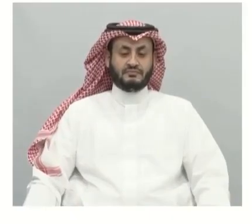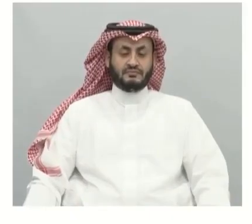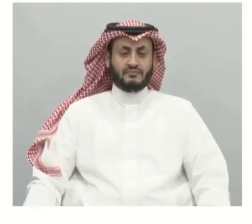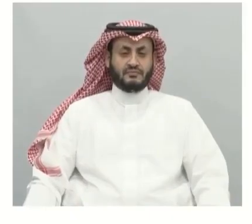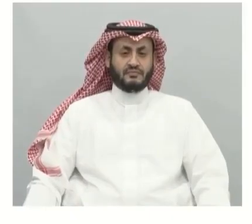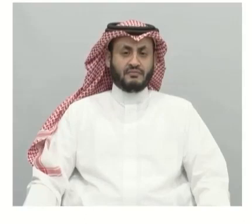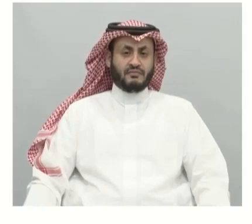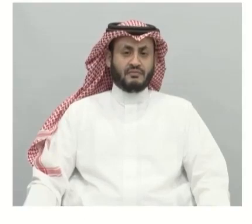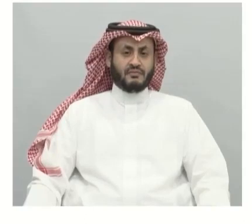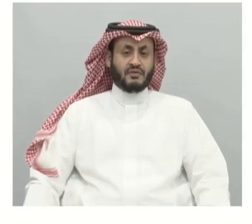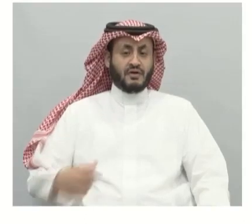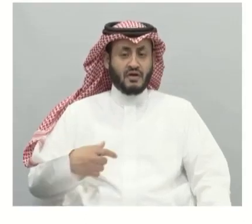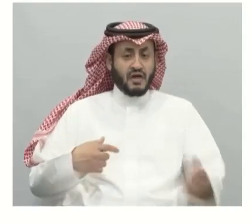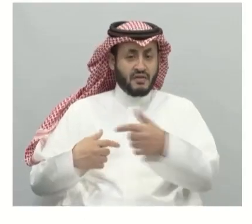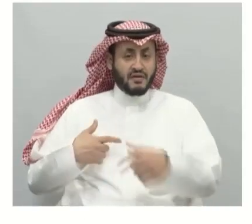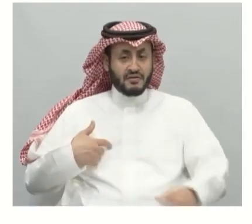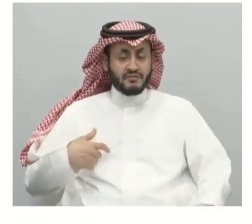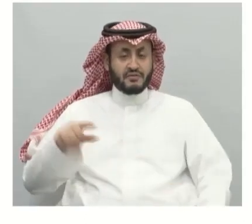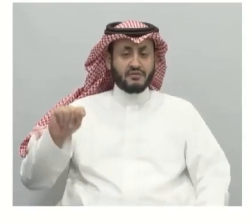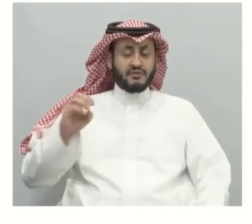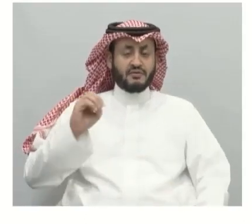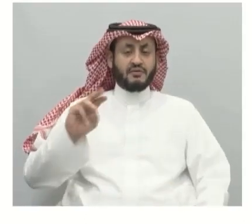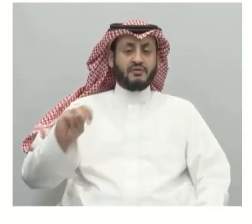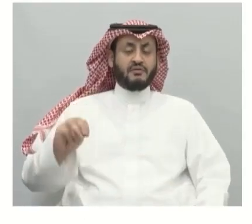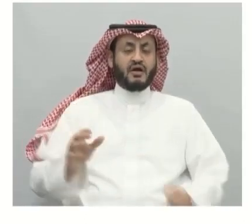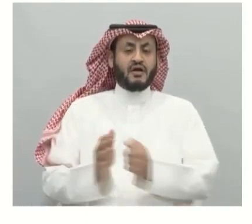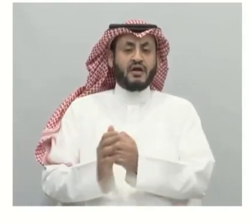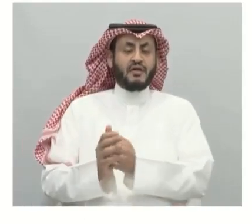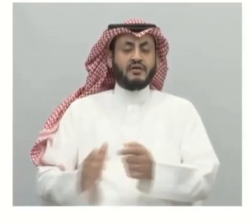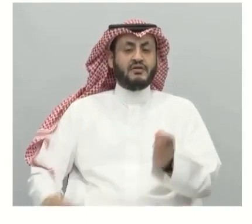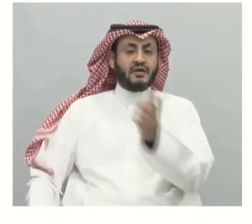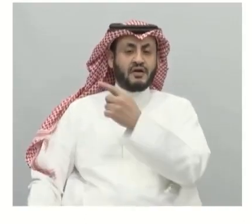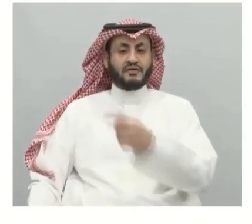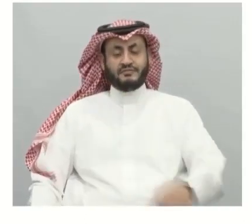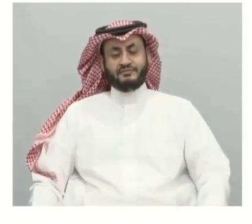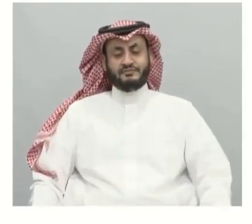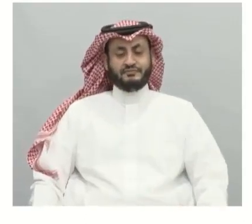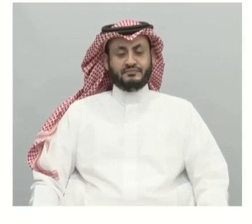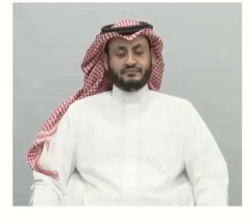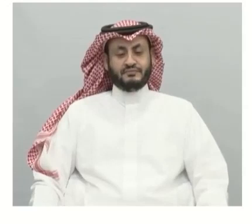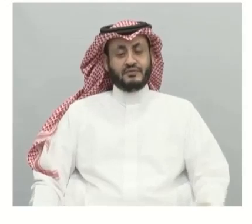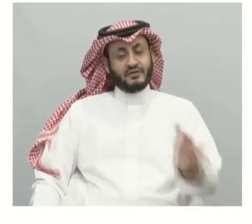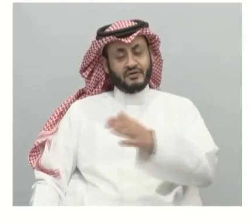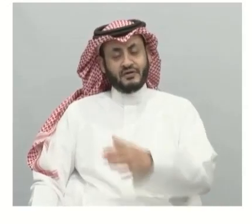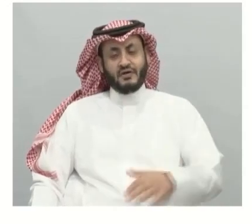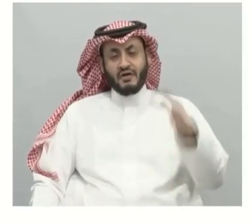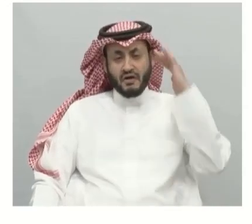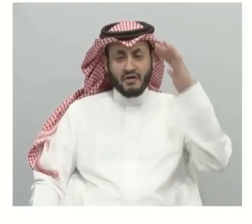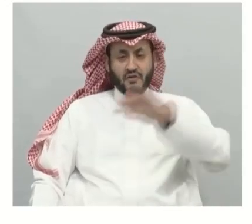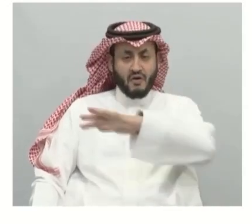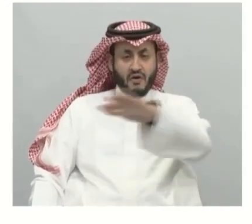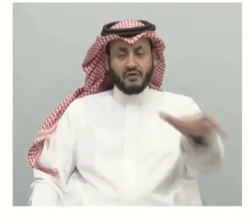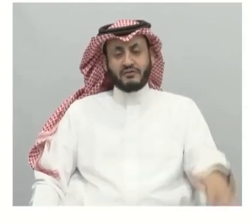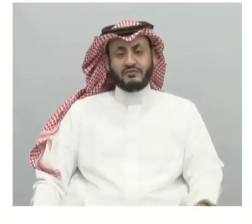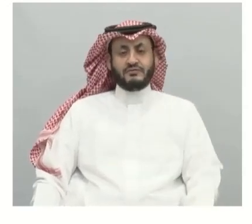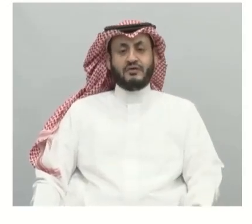Here is Tom Lennon. He's from Australia. Say hi to our viewers. Hi everyone. I